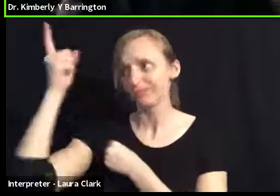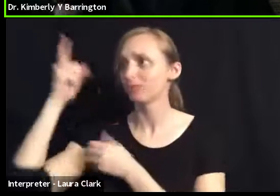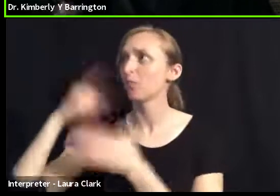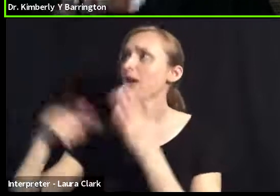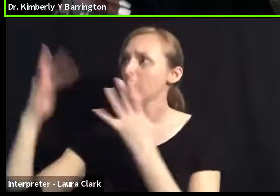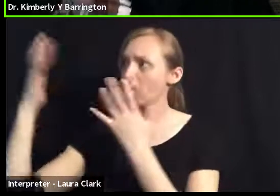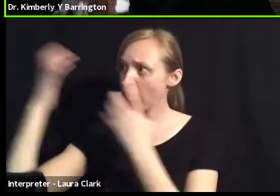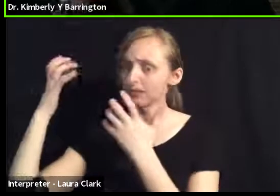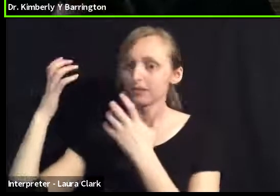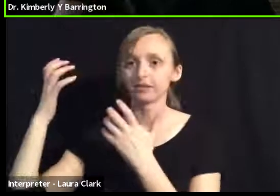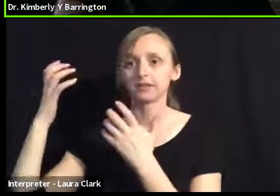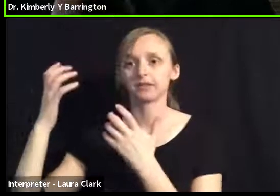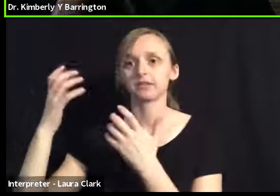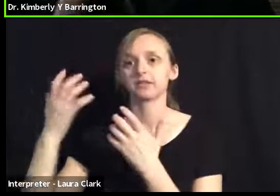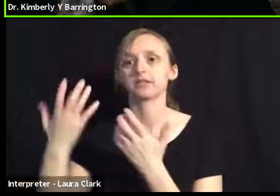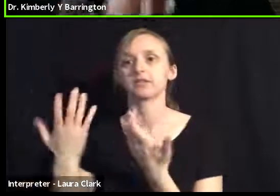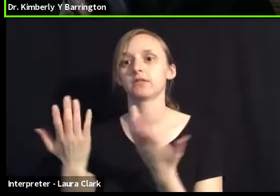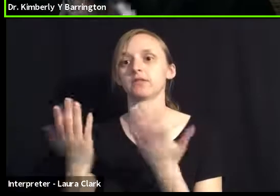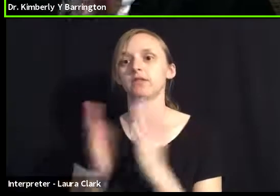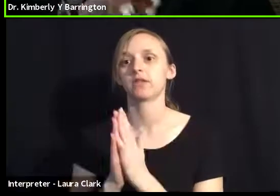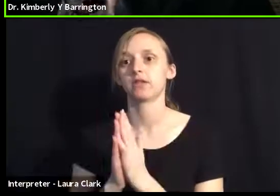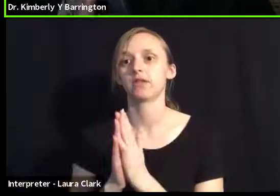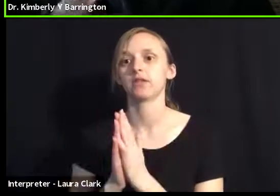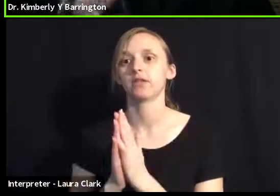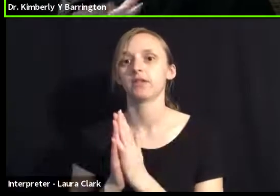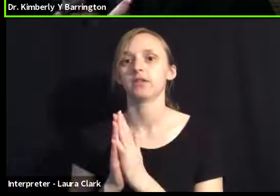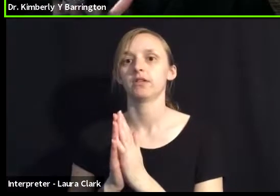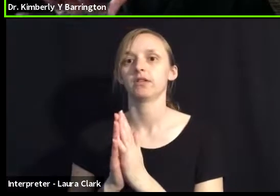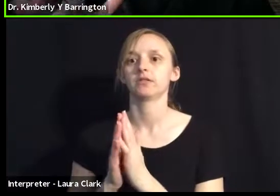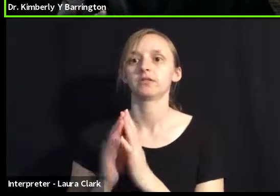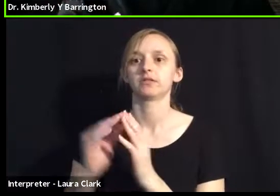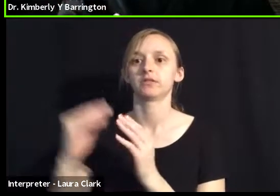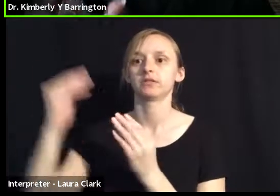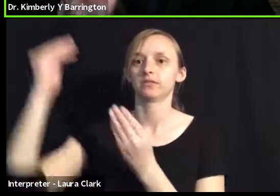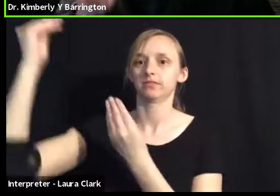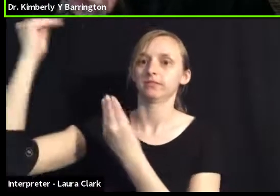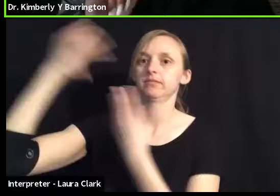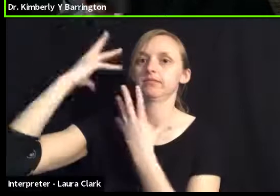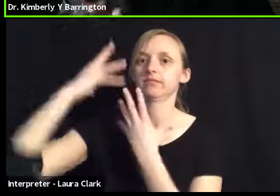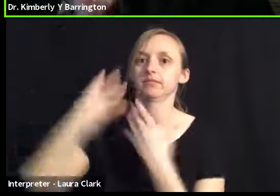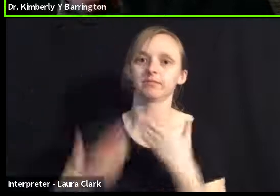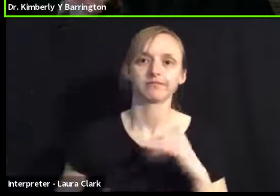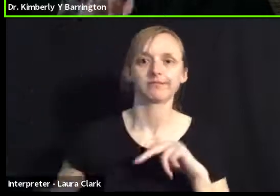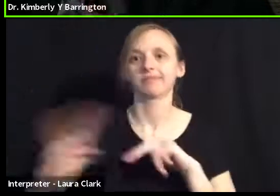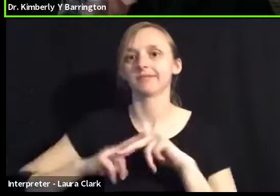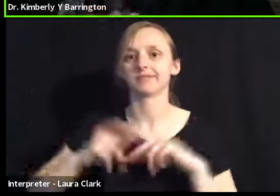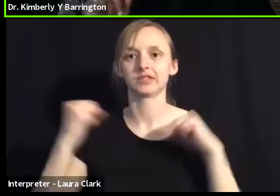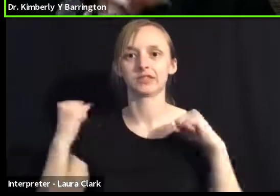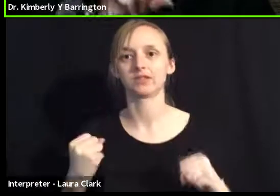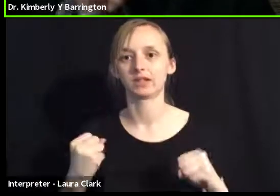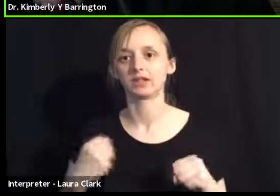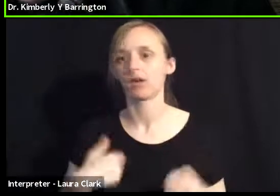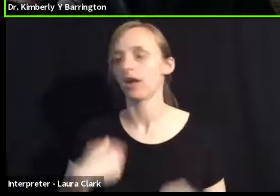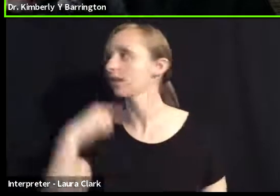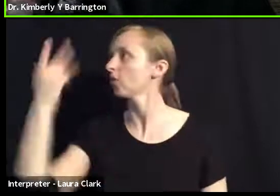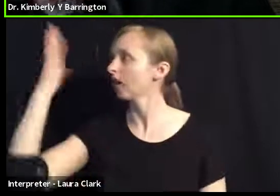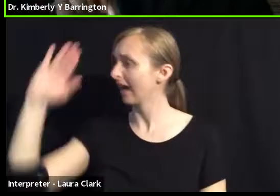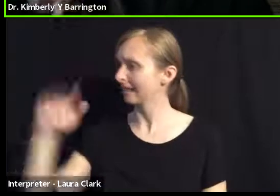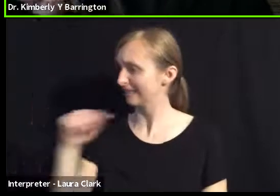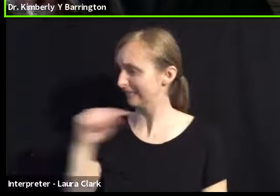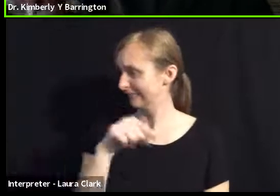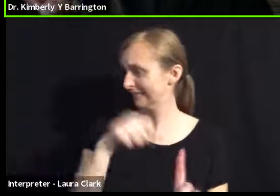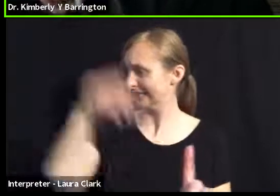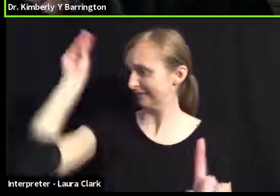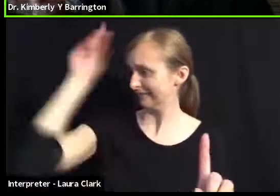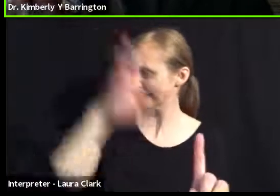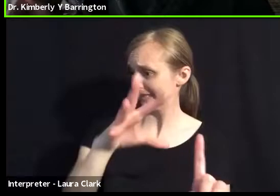And he would ask for the anointing to fall on him for this extra strength. And so I said, God, I need you to give me that same anointing that